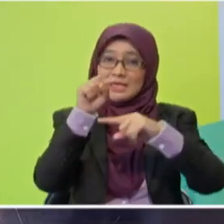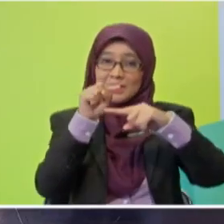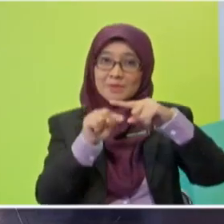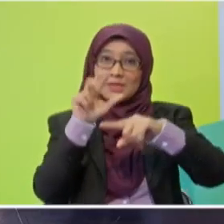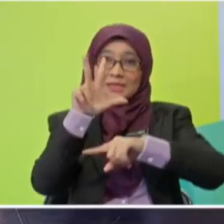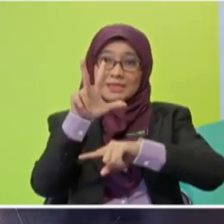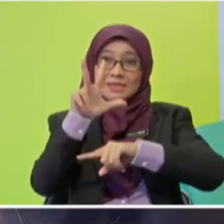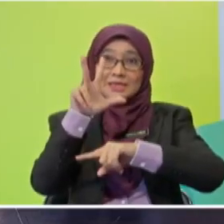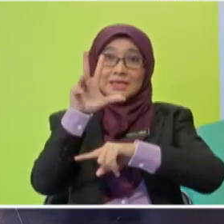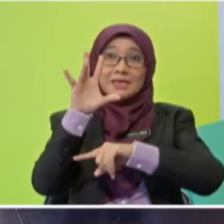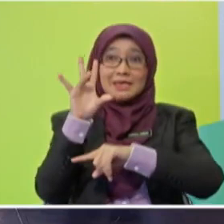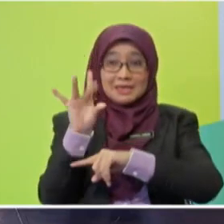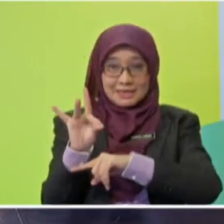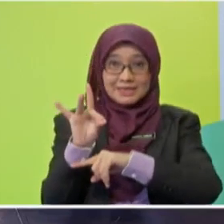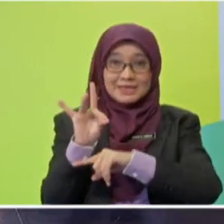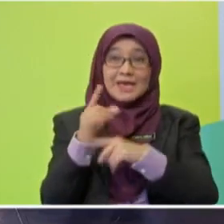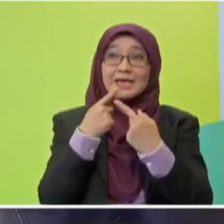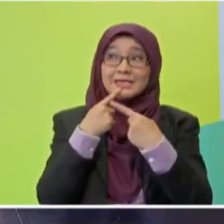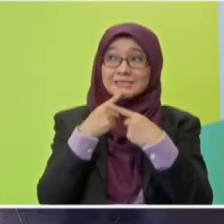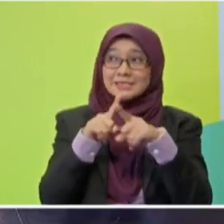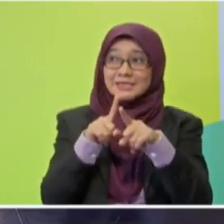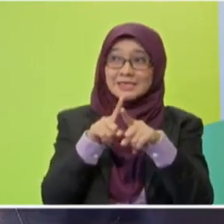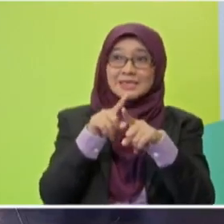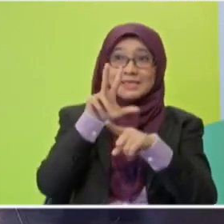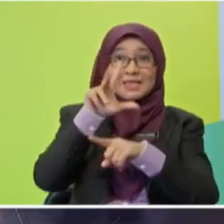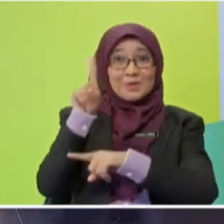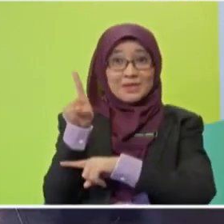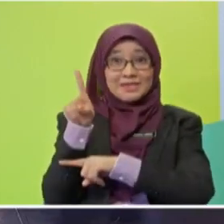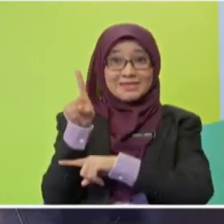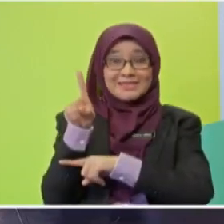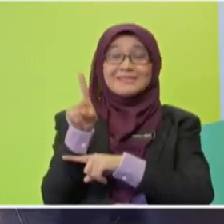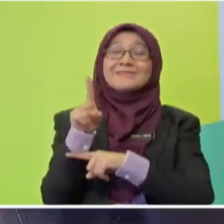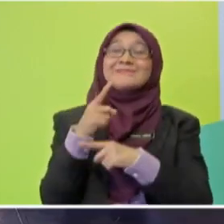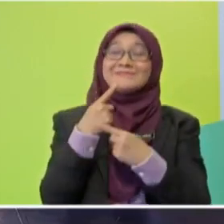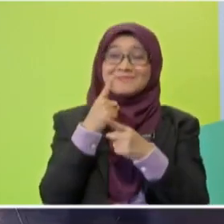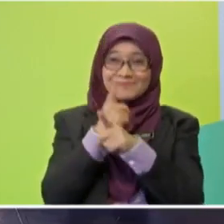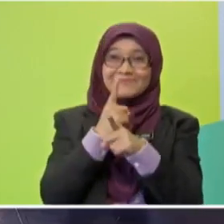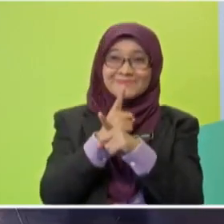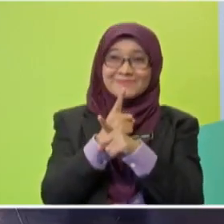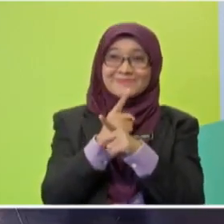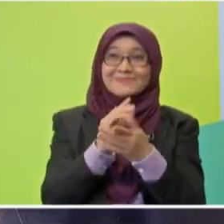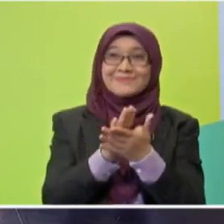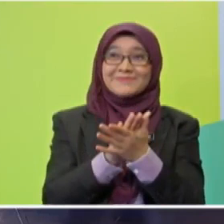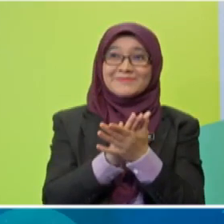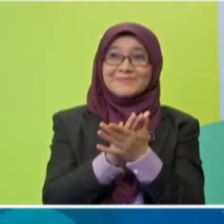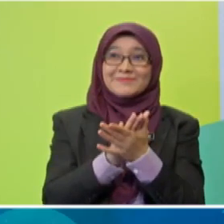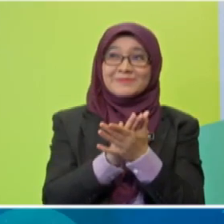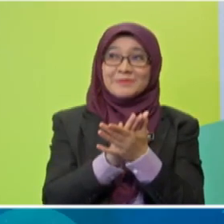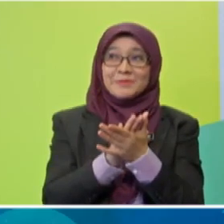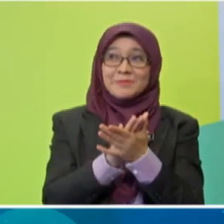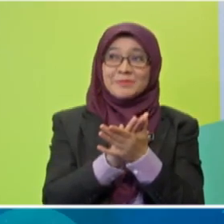21. Yes. Is that correct, Anif? I believe so. Yes, Well yes. done. Okay, third one. Okay, 20.8 divided